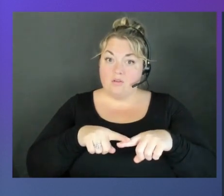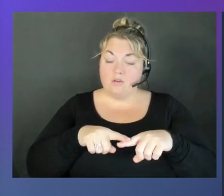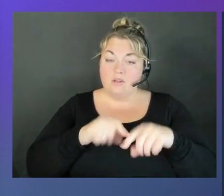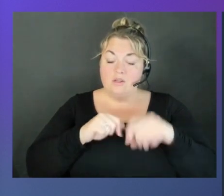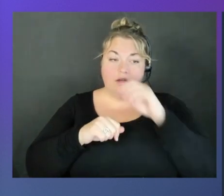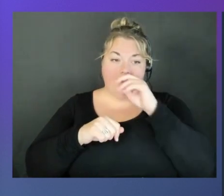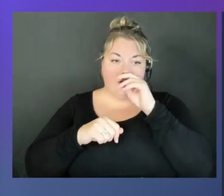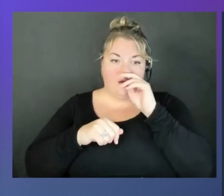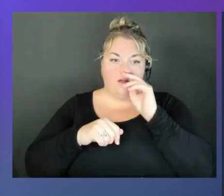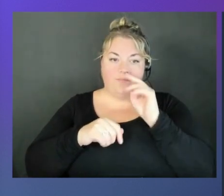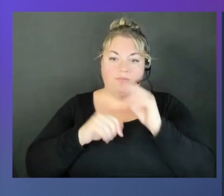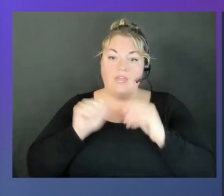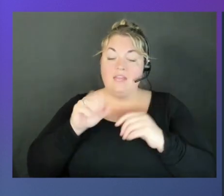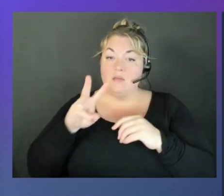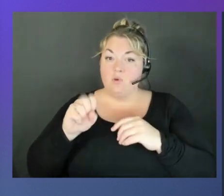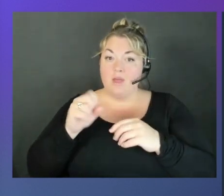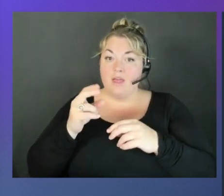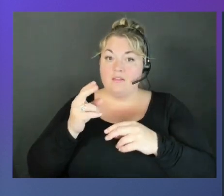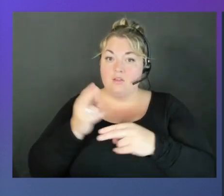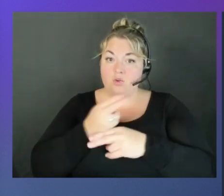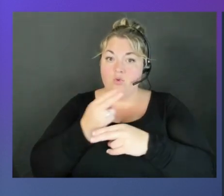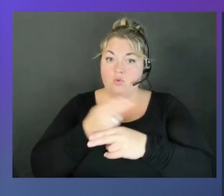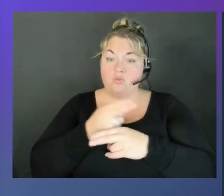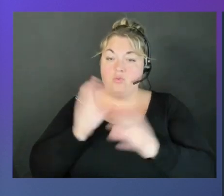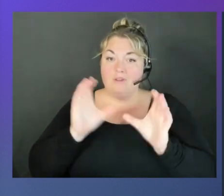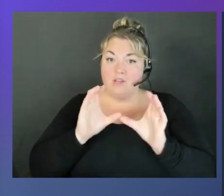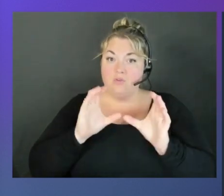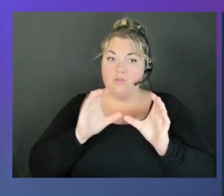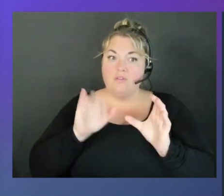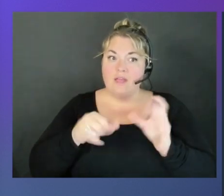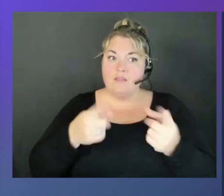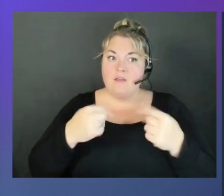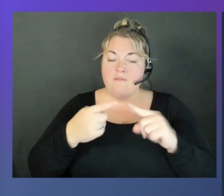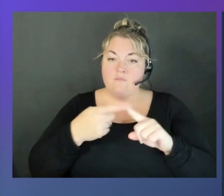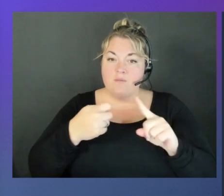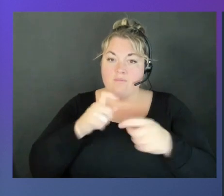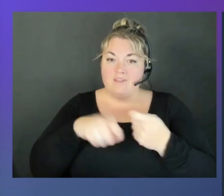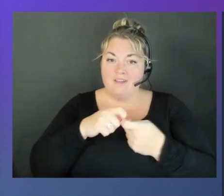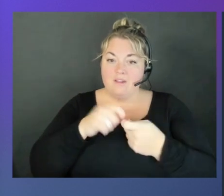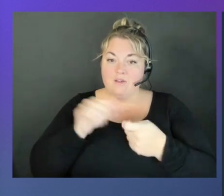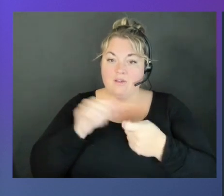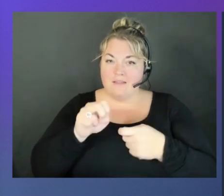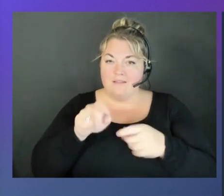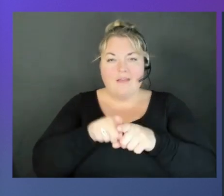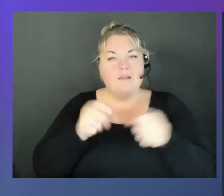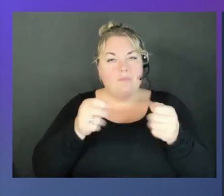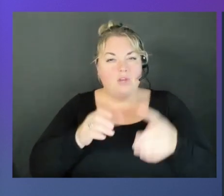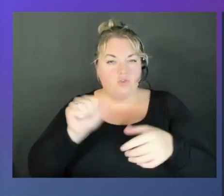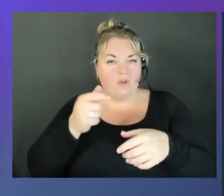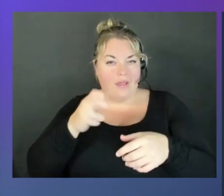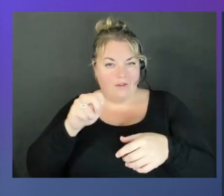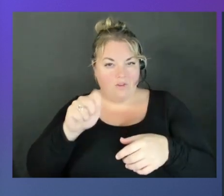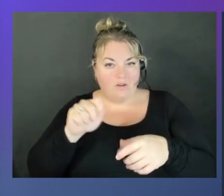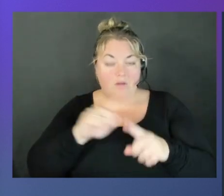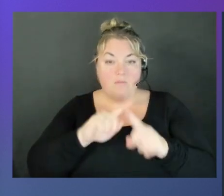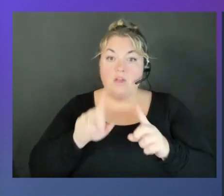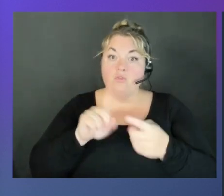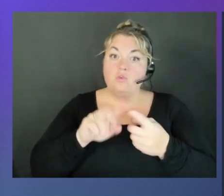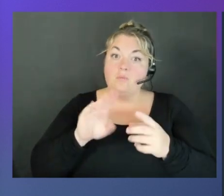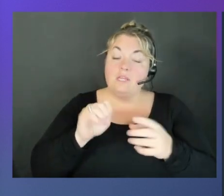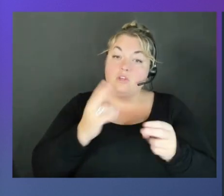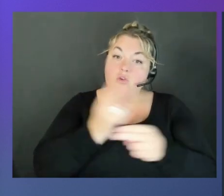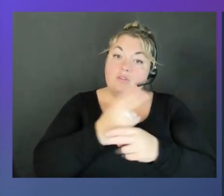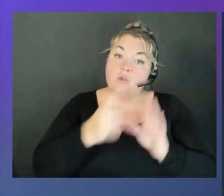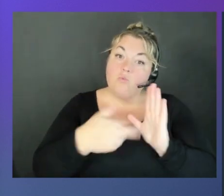of AWS credentials that comes from this particular case Systems Manager agent, but could also be using roles